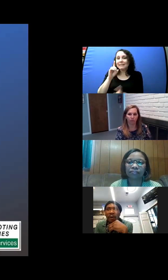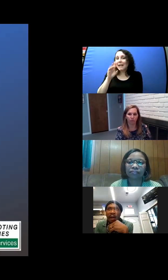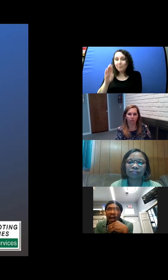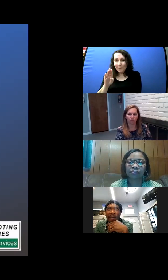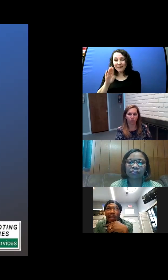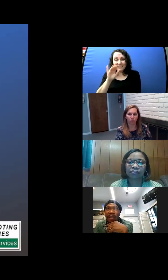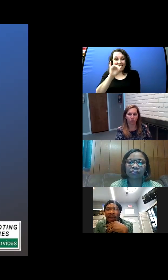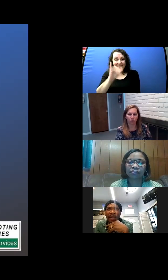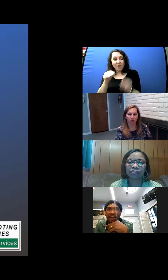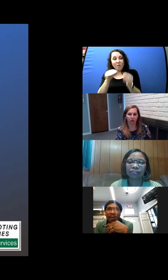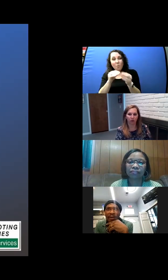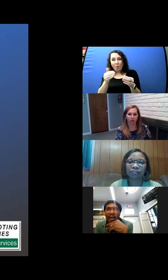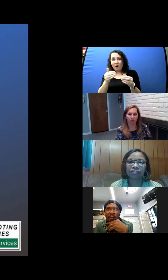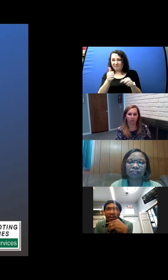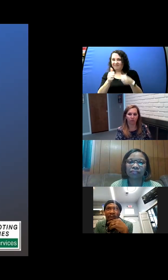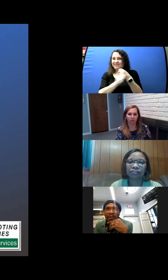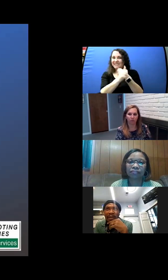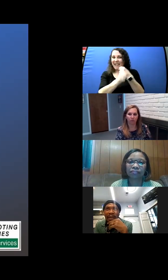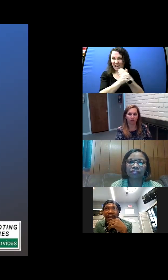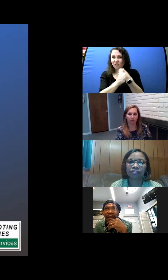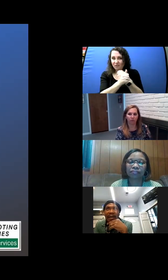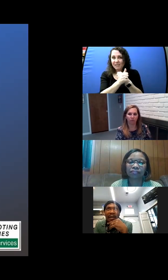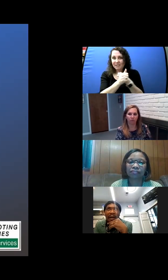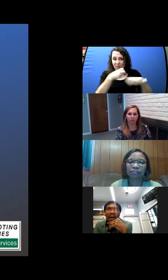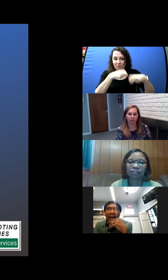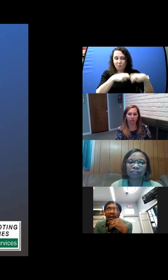danger or a liability than those that were using